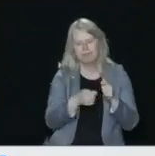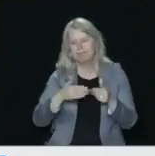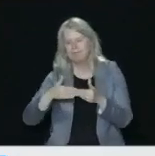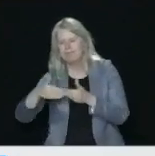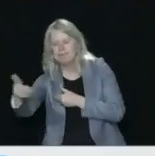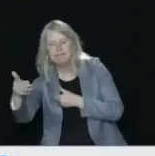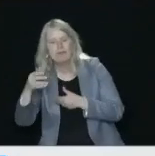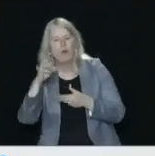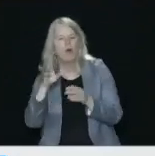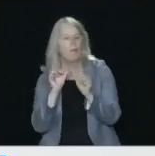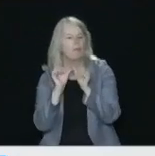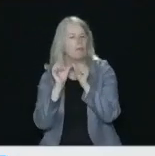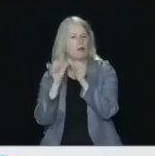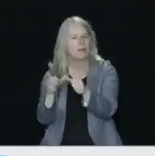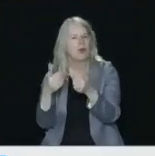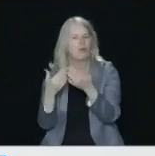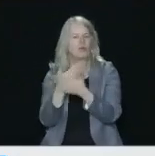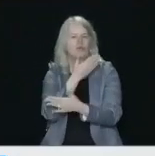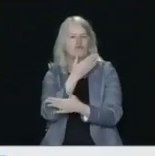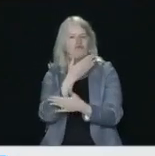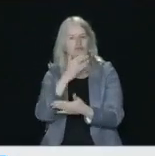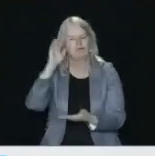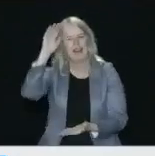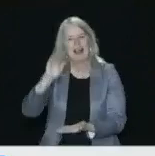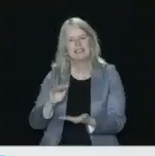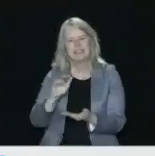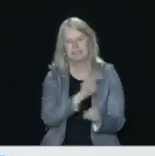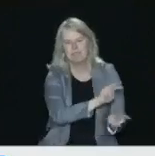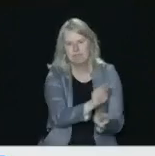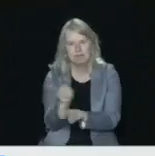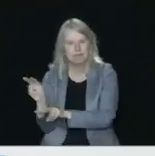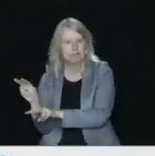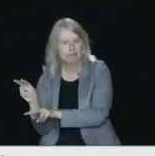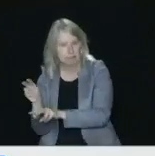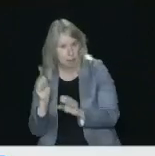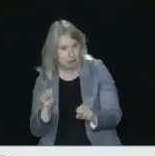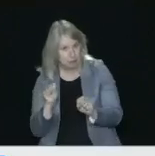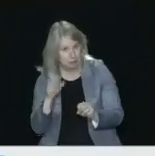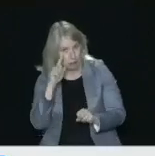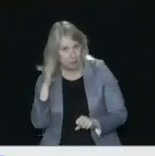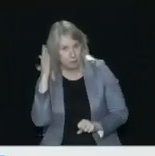your message? Do you think this is going to make your work more complicated?